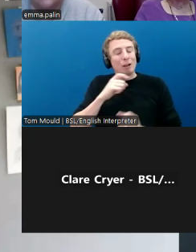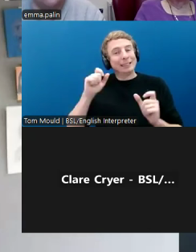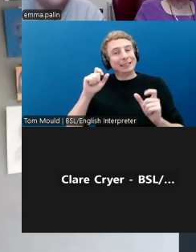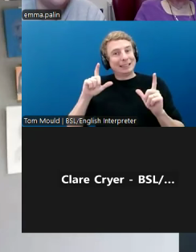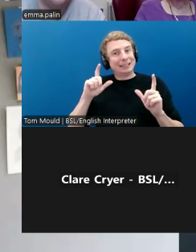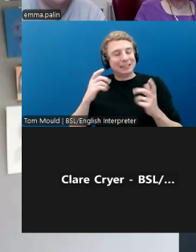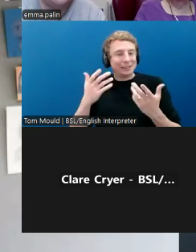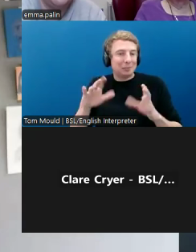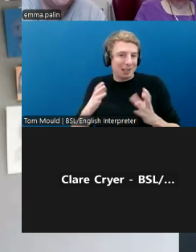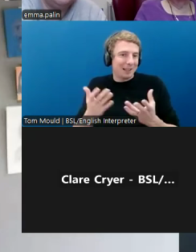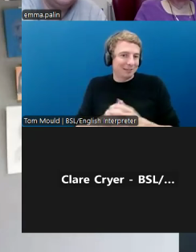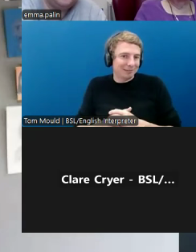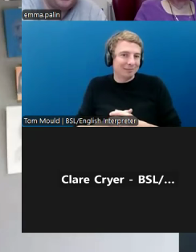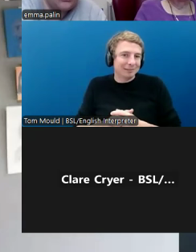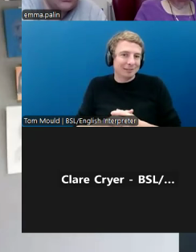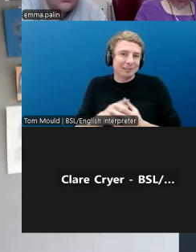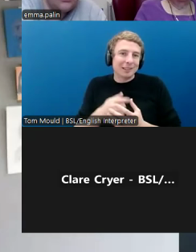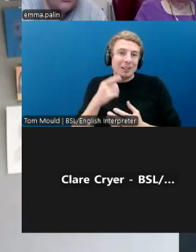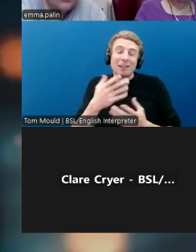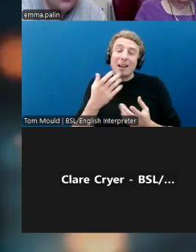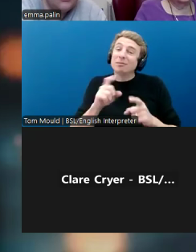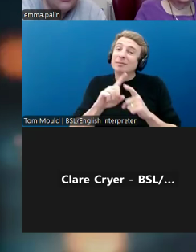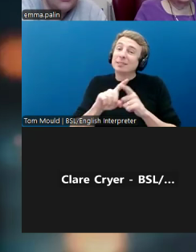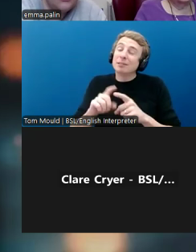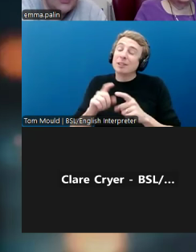we've got around our village.